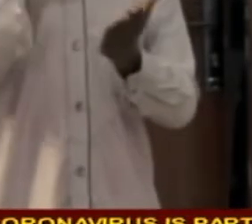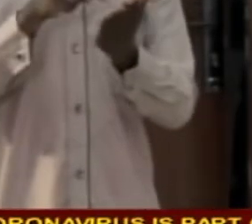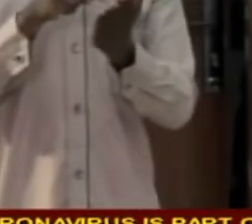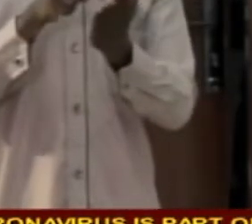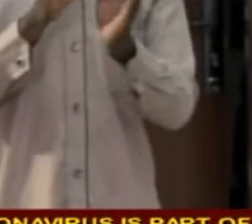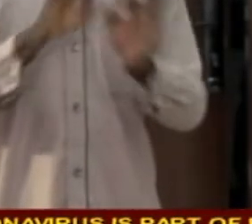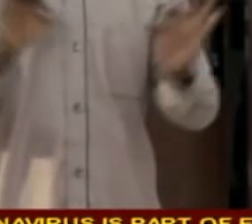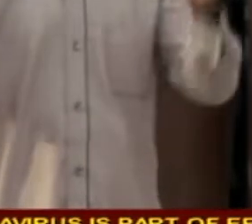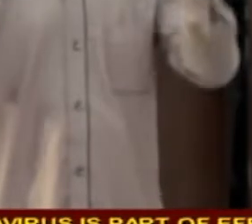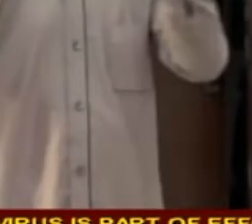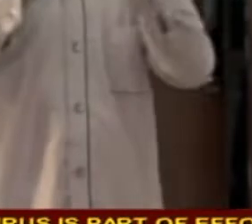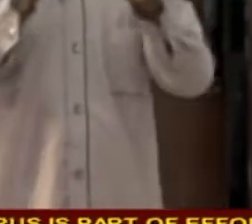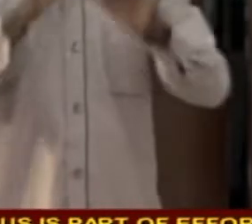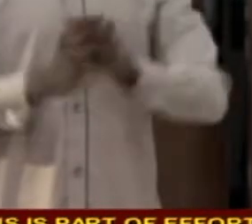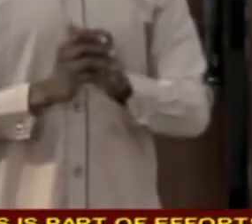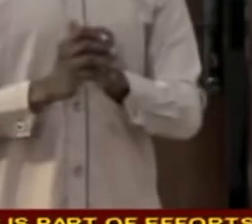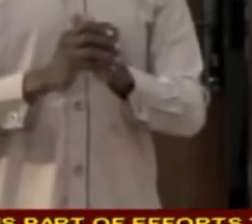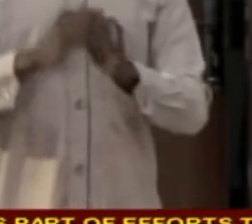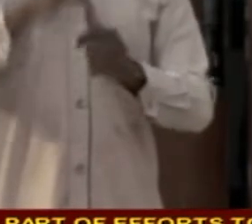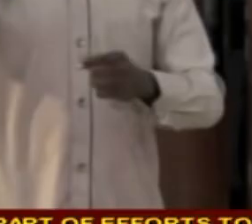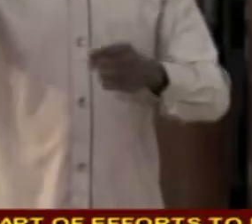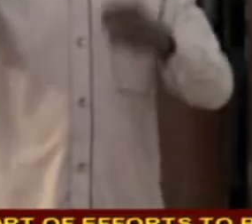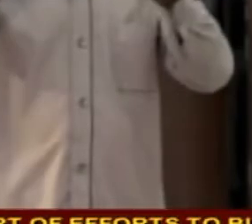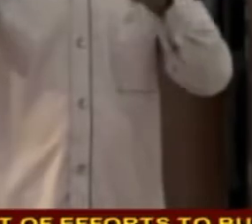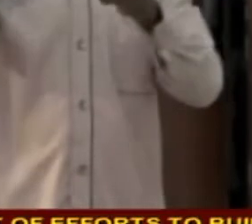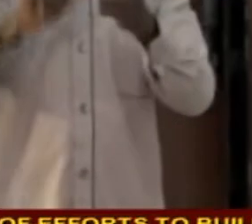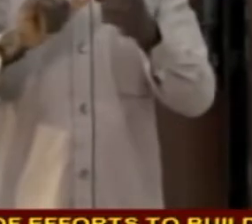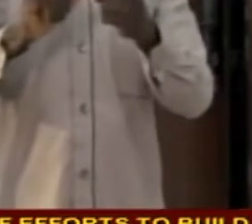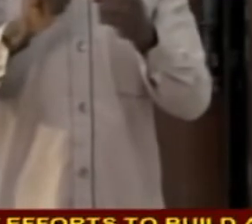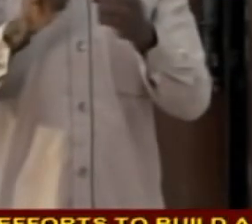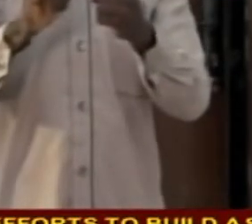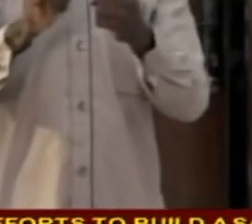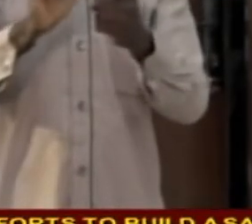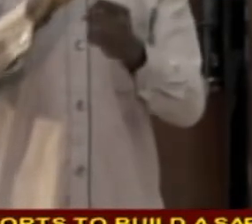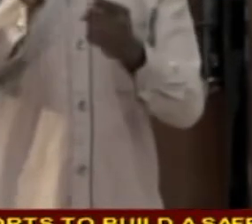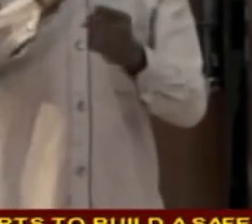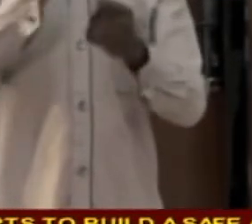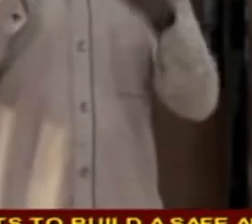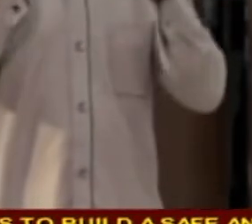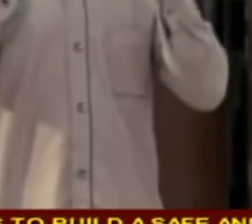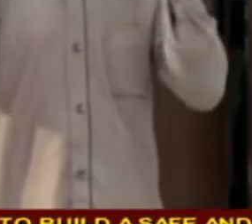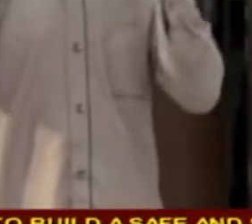underscored. Finally, wear a